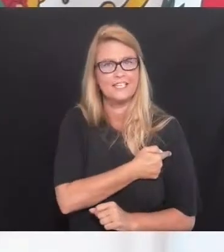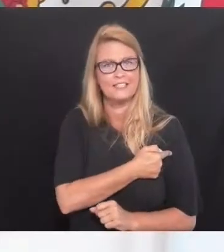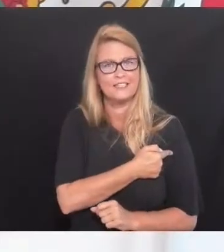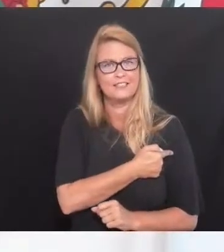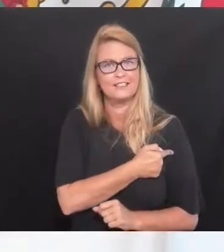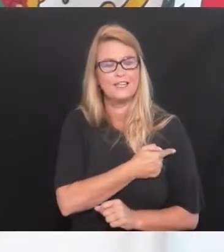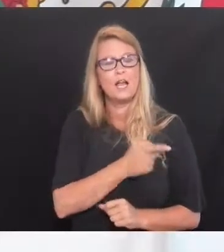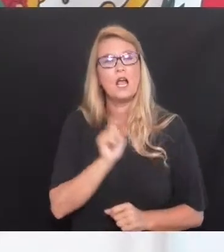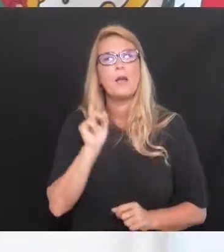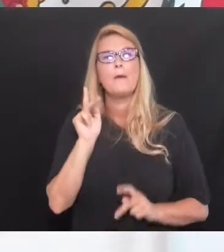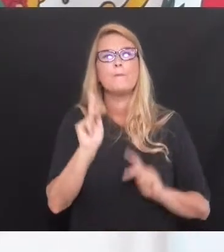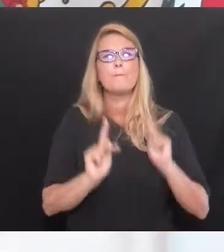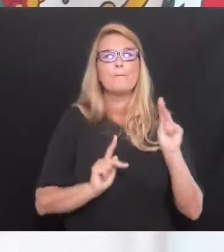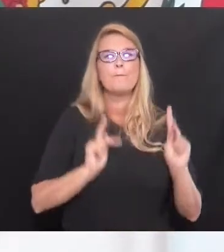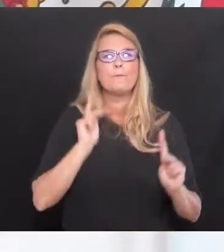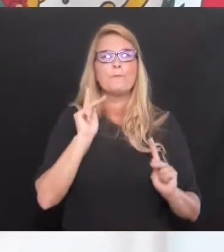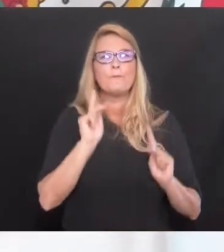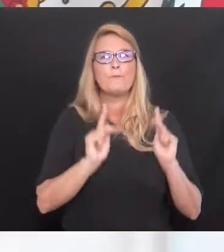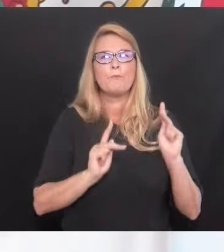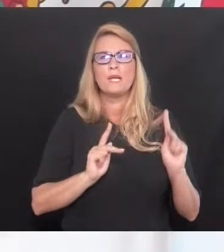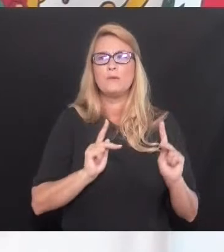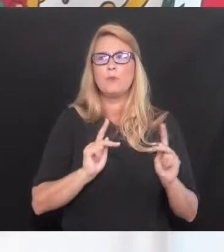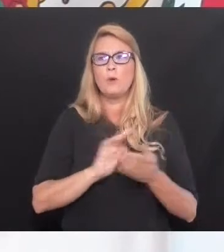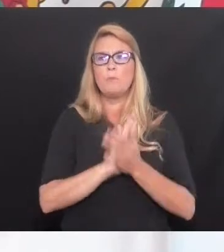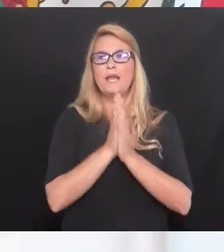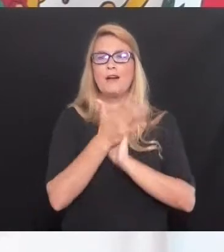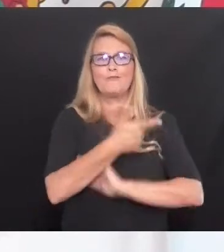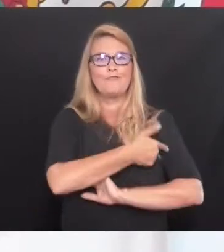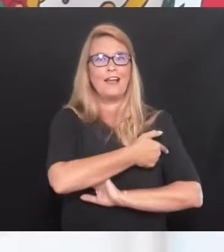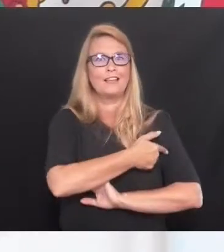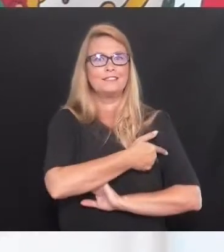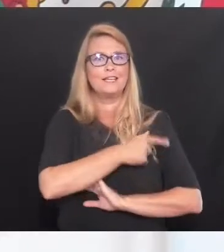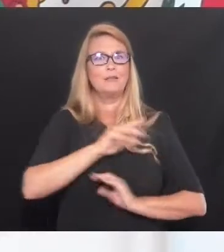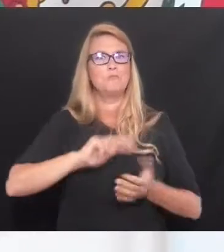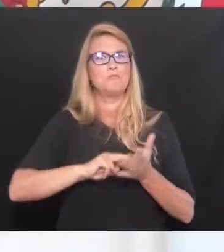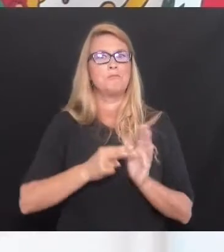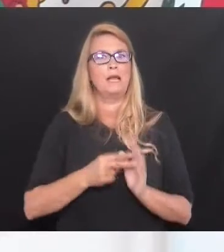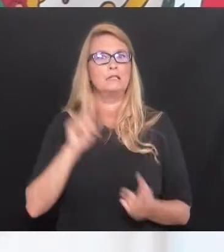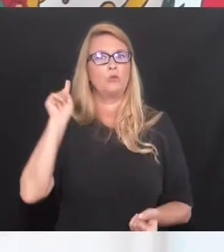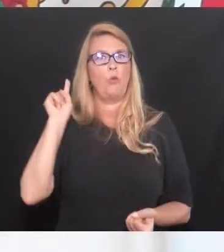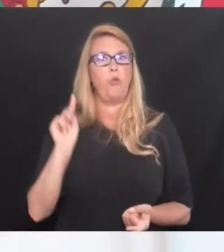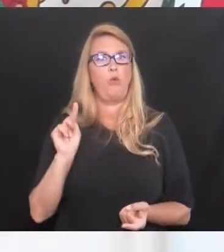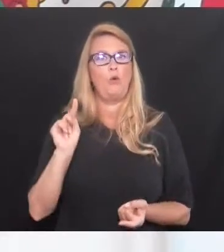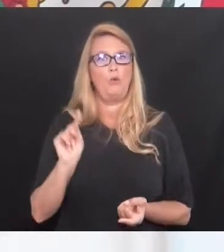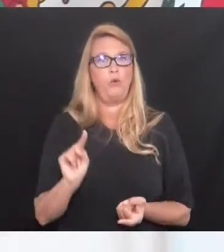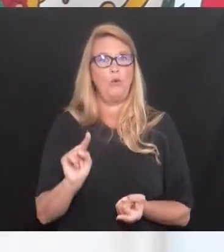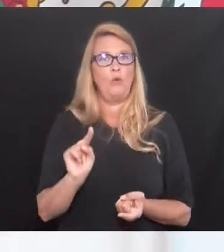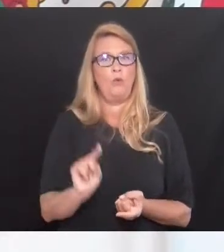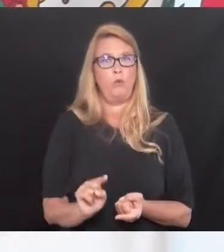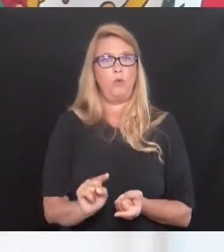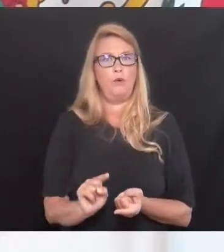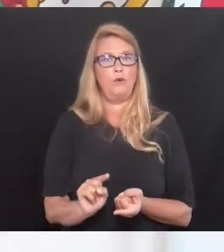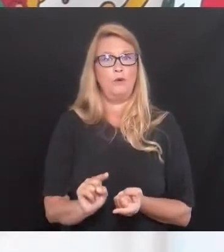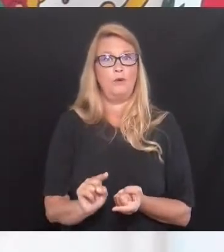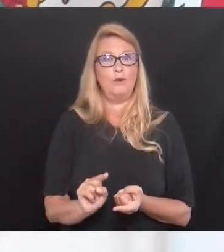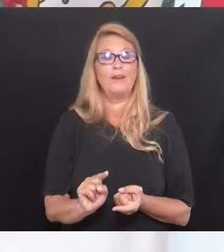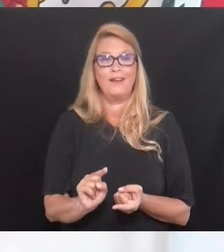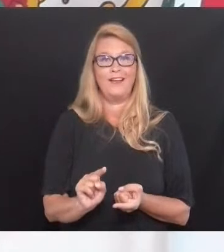And absolutely, we started to get a hold on this thing, didn't we? And we really started to pin it